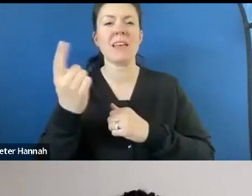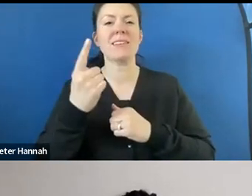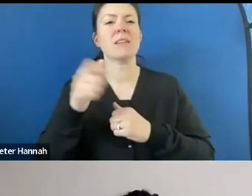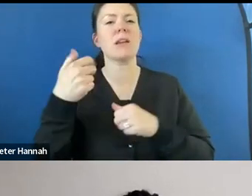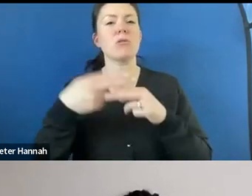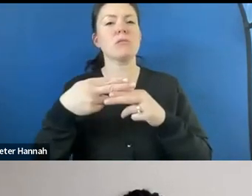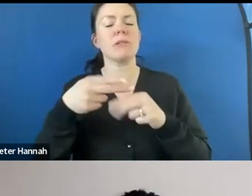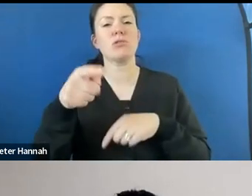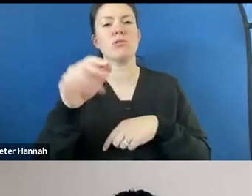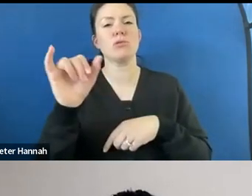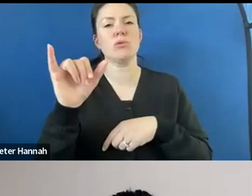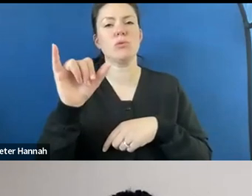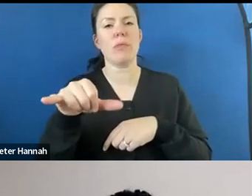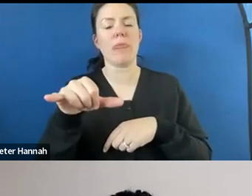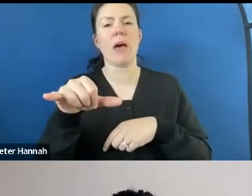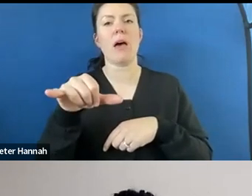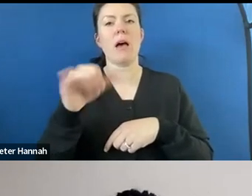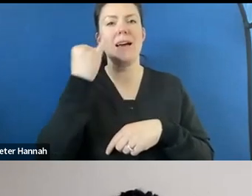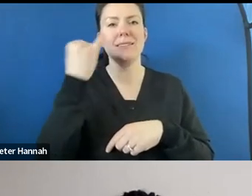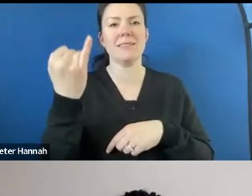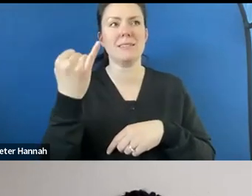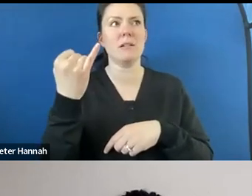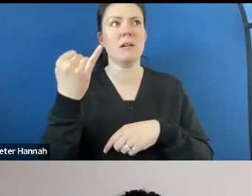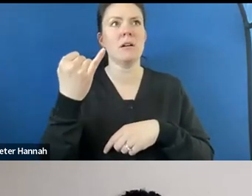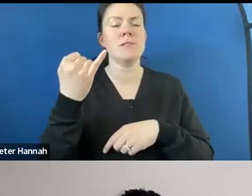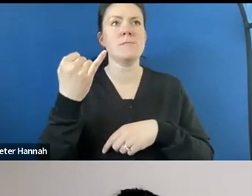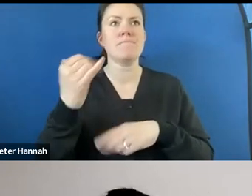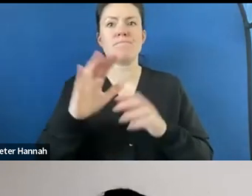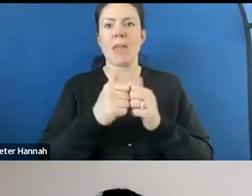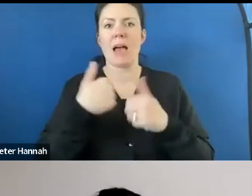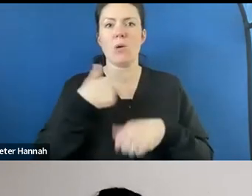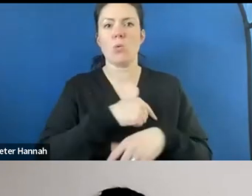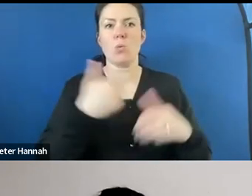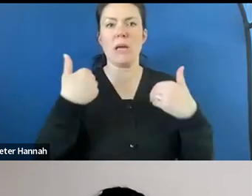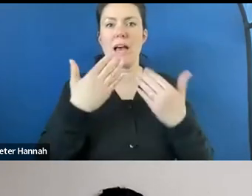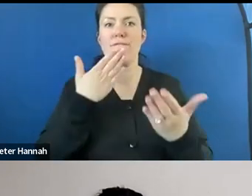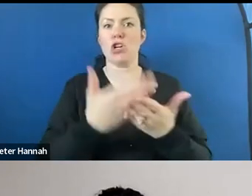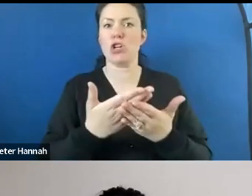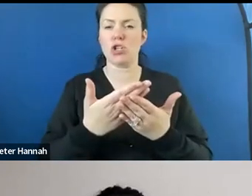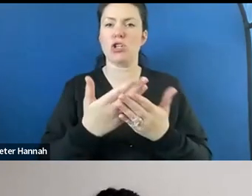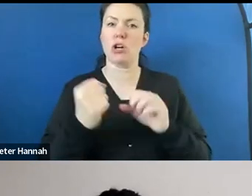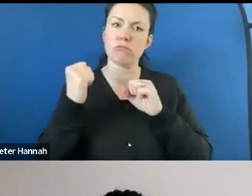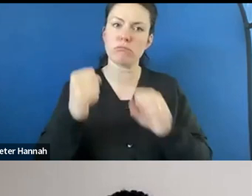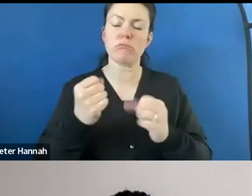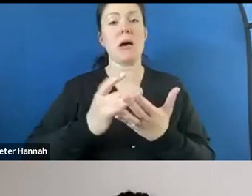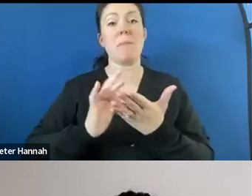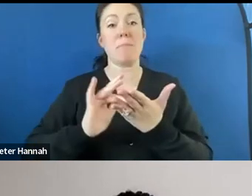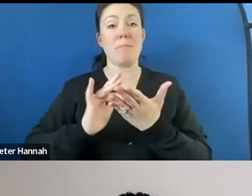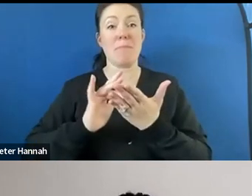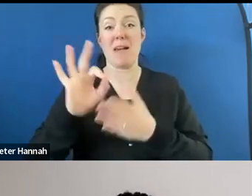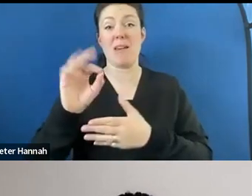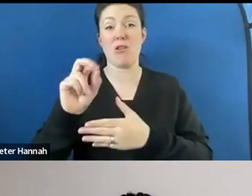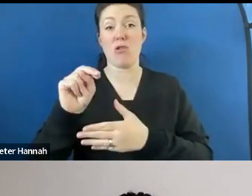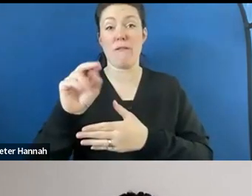that that idea that how are we having a good, solid, like medical forensic, you know,